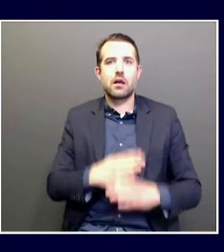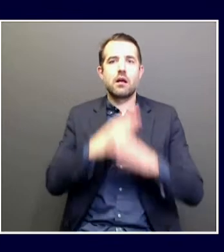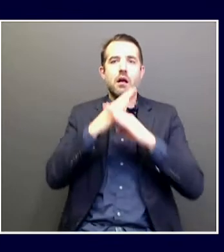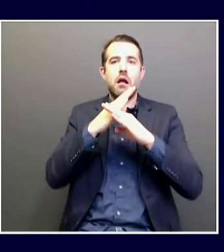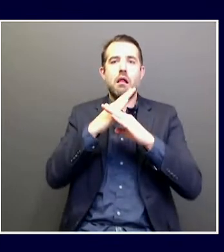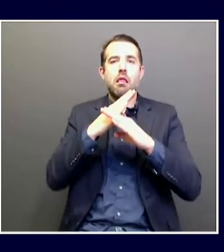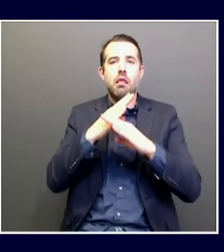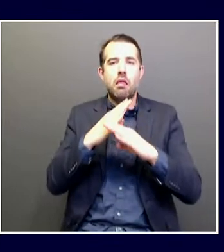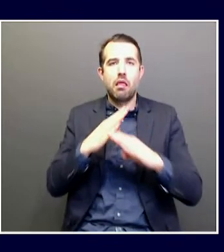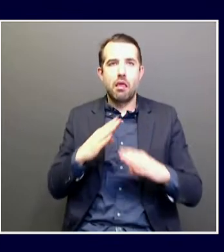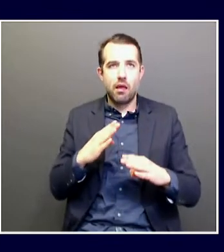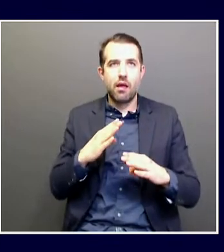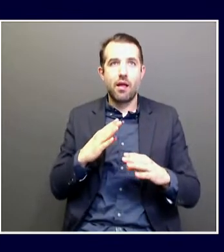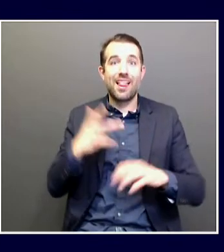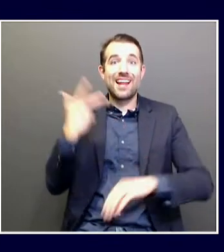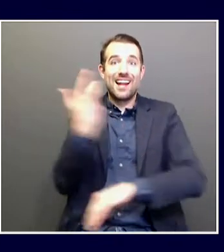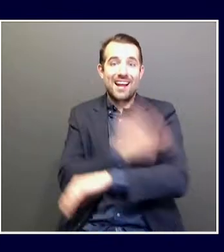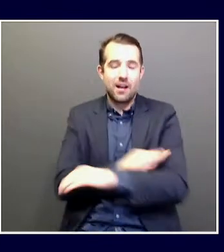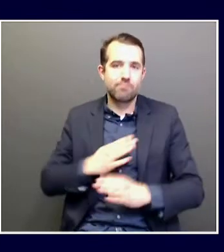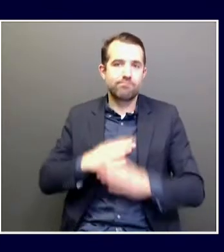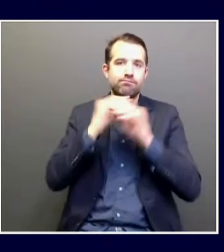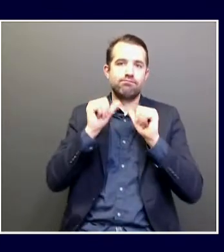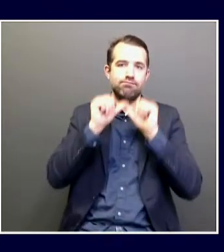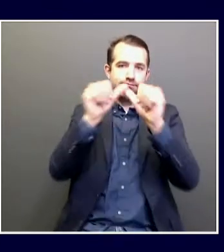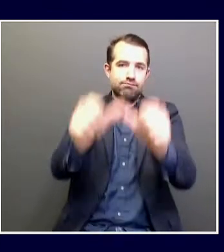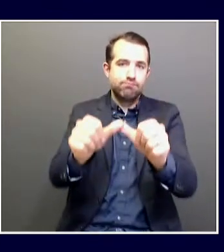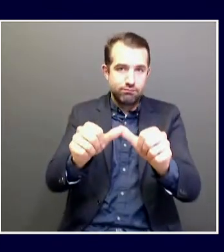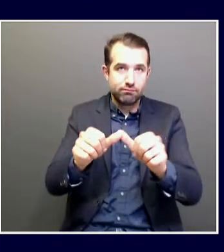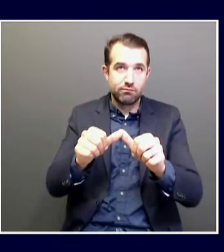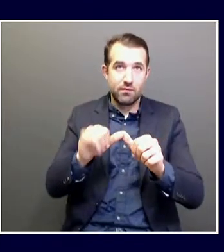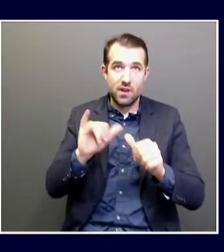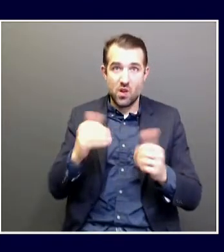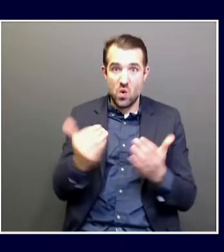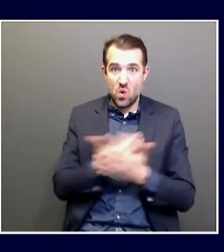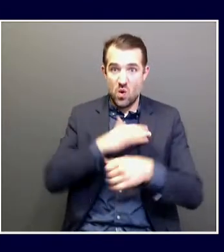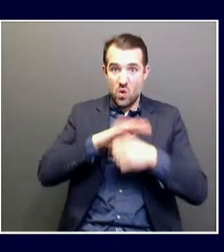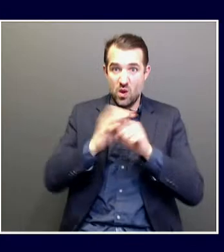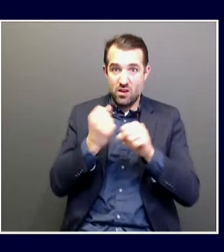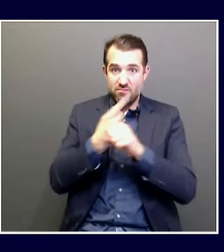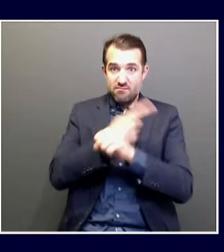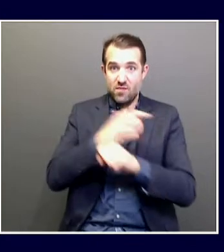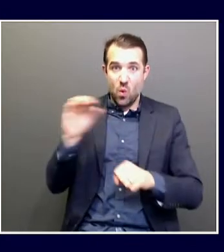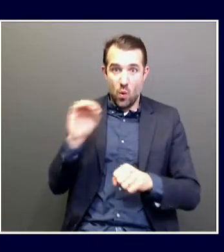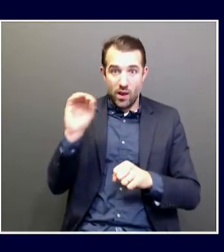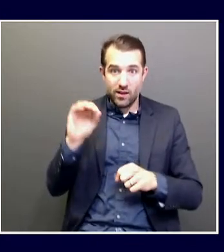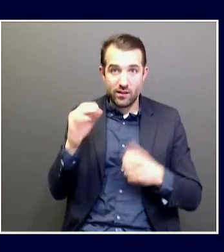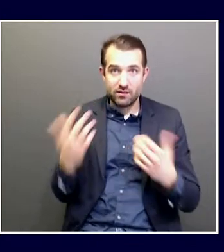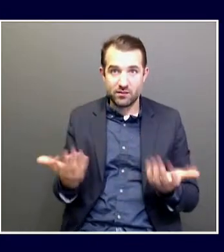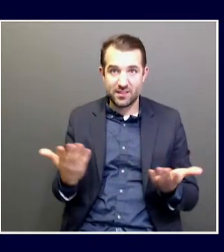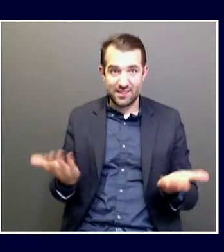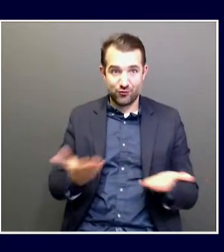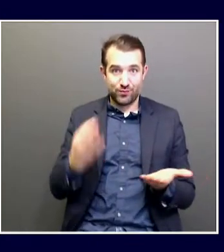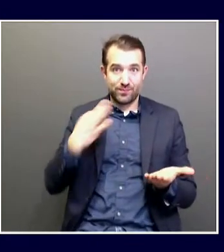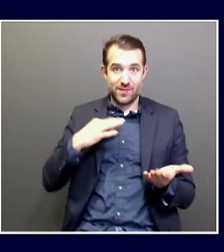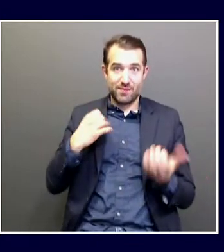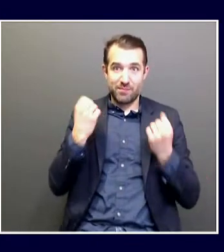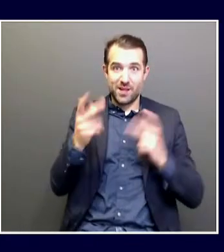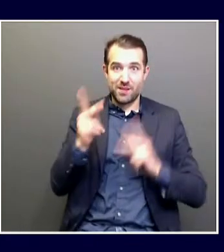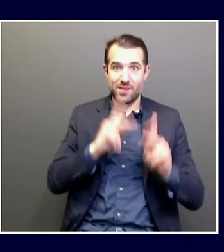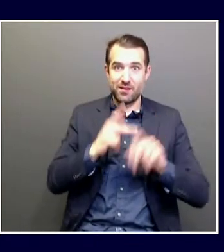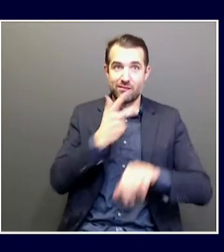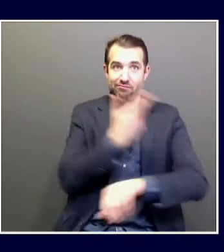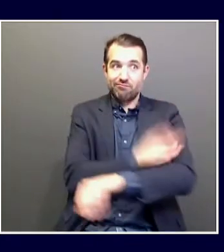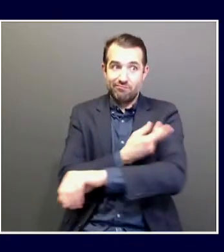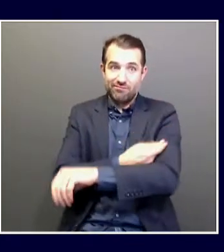count and now the new variant. And clearly people have heeded that call here in Maine. According to the state data, more